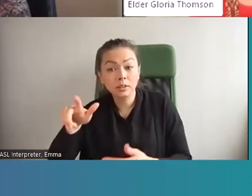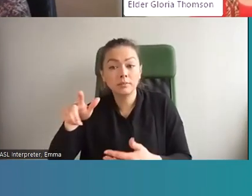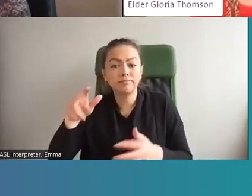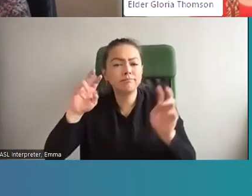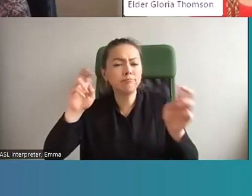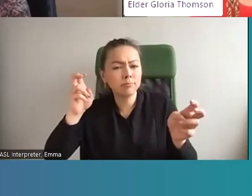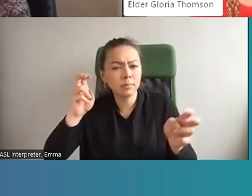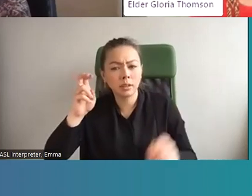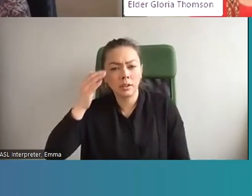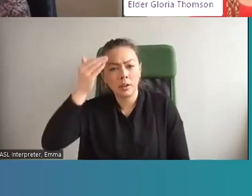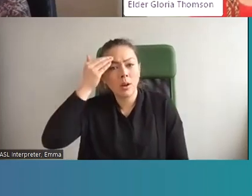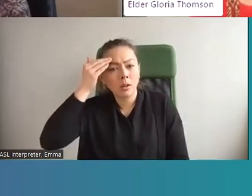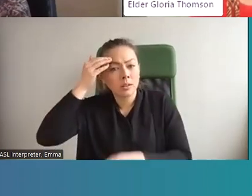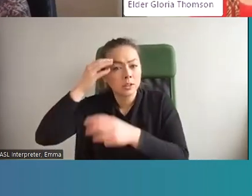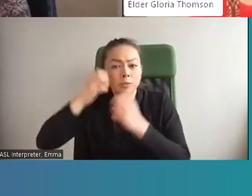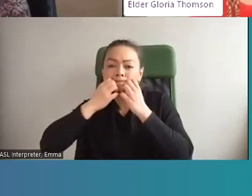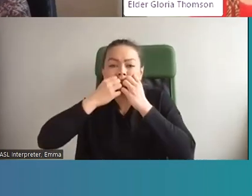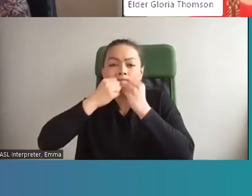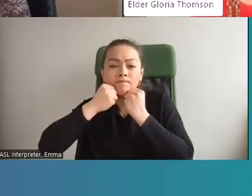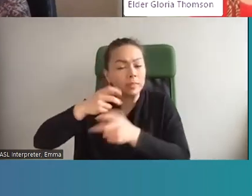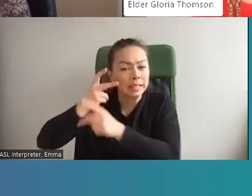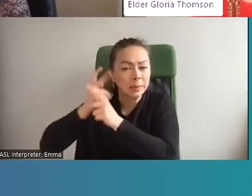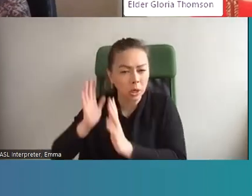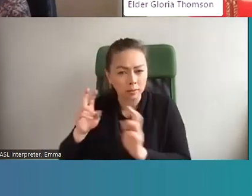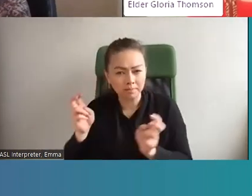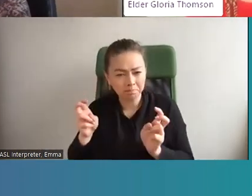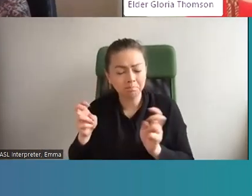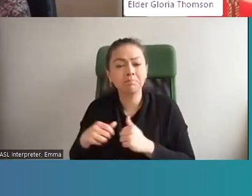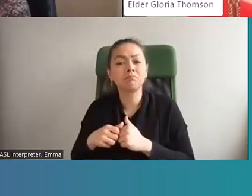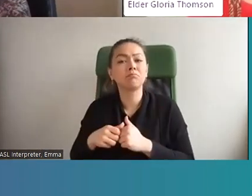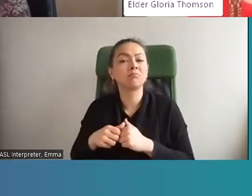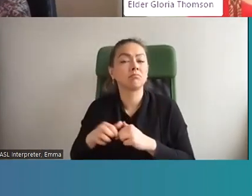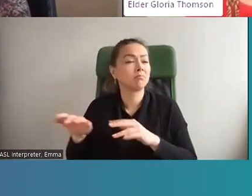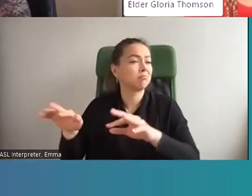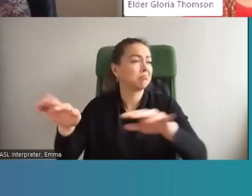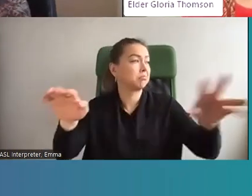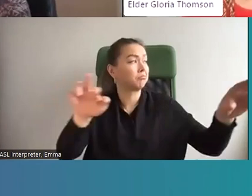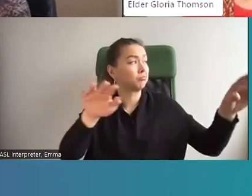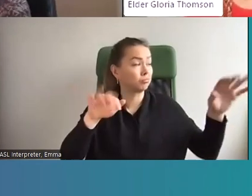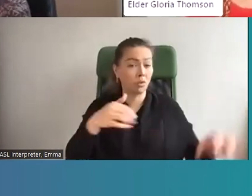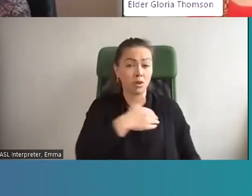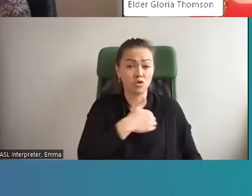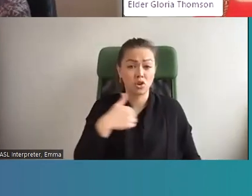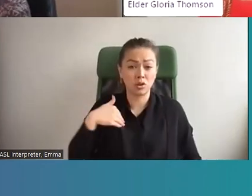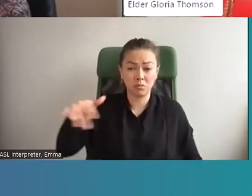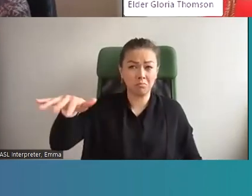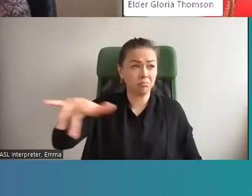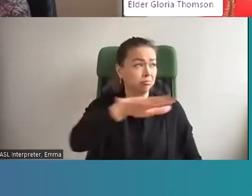I was one of the oldest Inuk here in Toronto community, Inuit